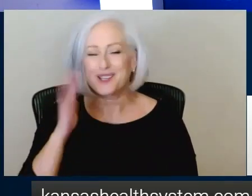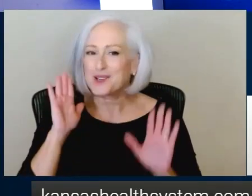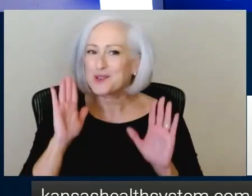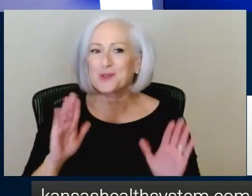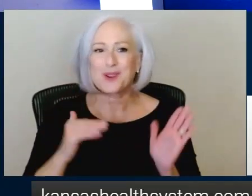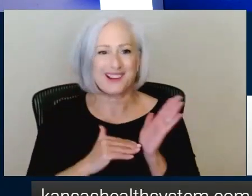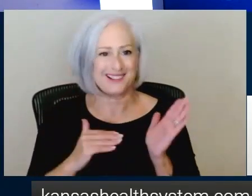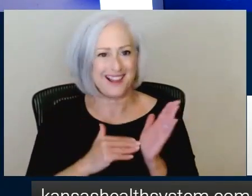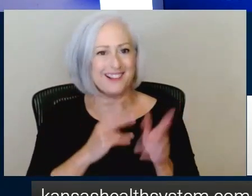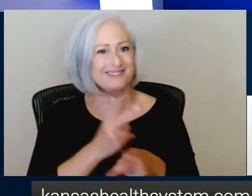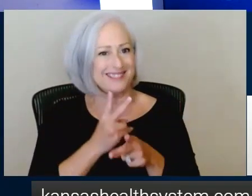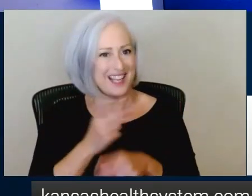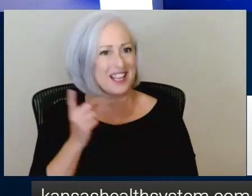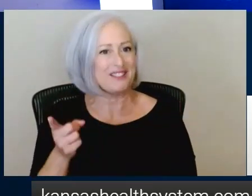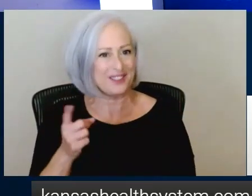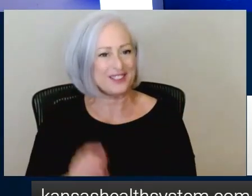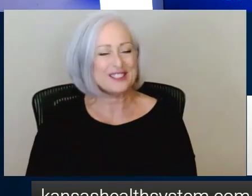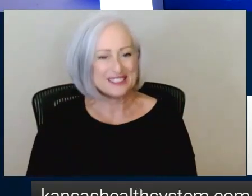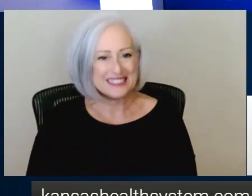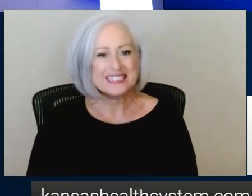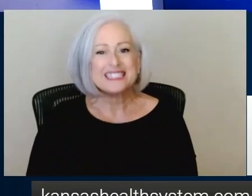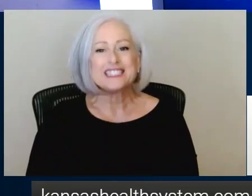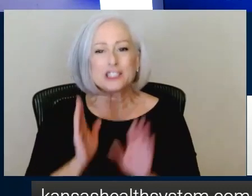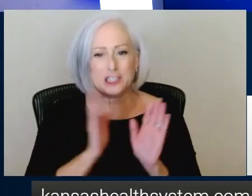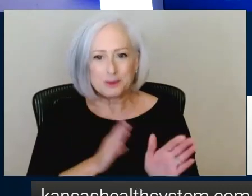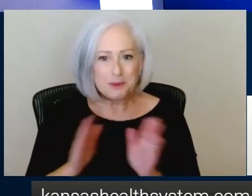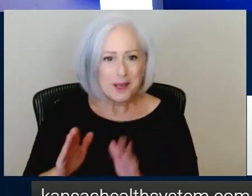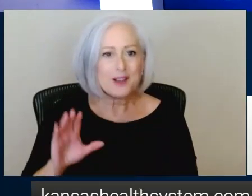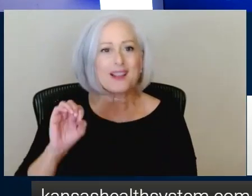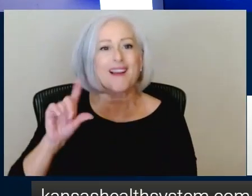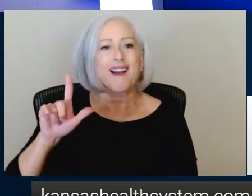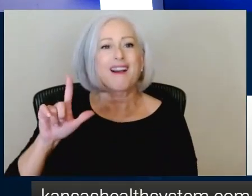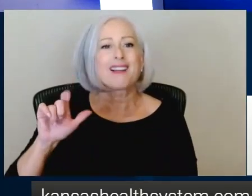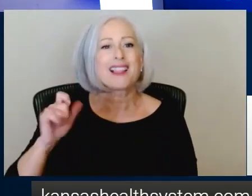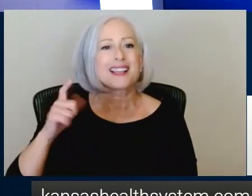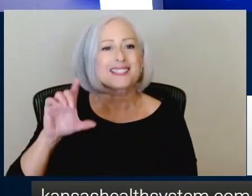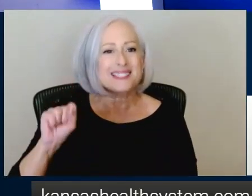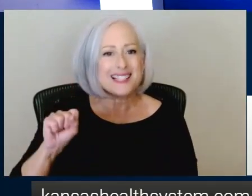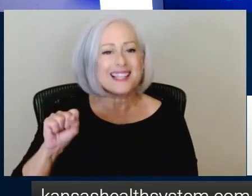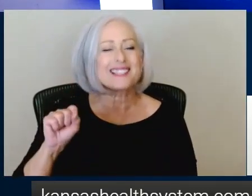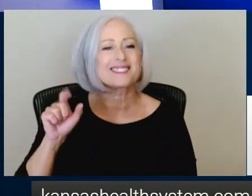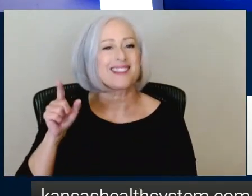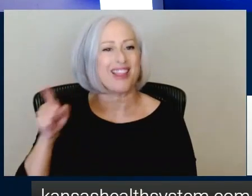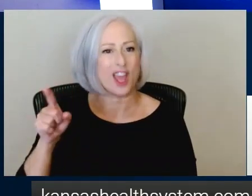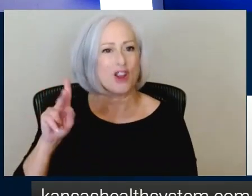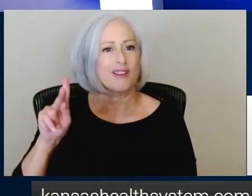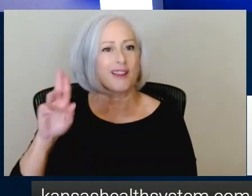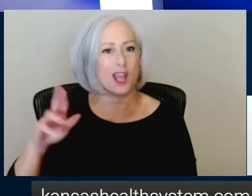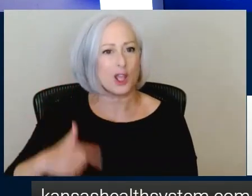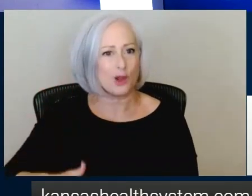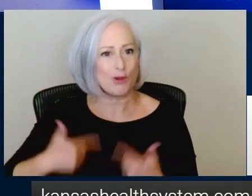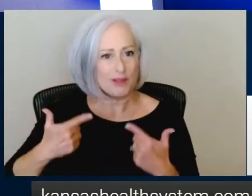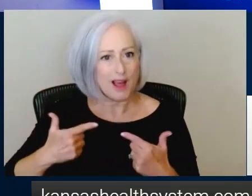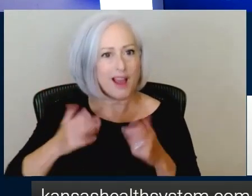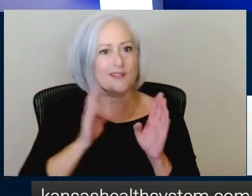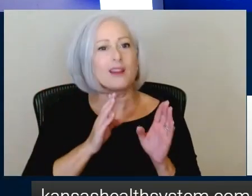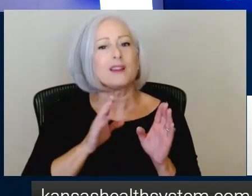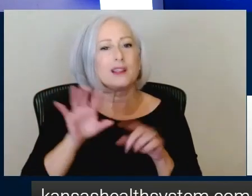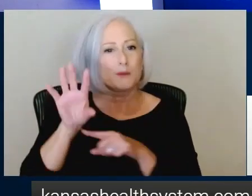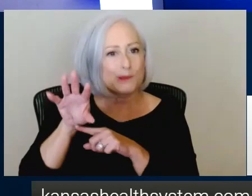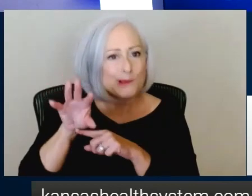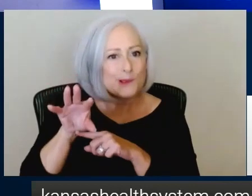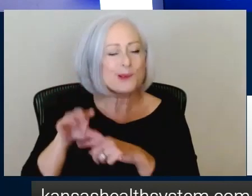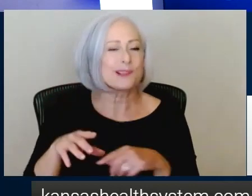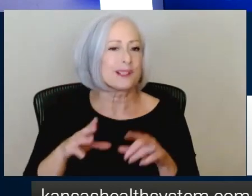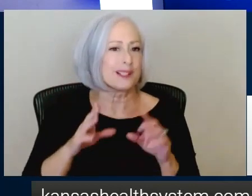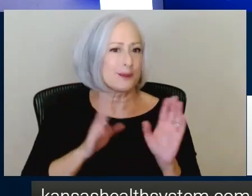morning. Alexis Del Cid has been out there live, kind of walking us through how they get these patients ready. Again, she's our 100th focused ultrasound patient